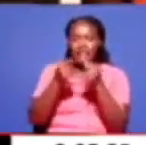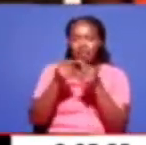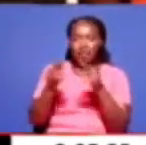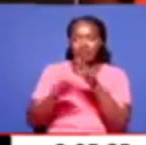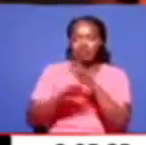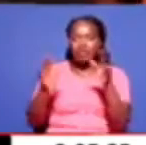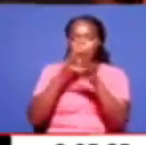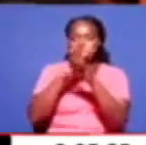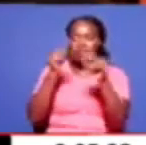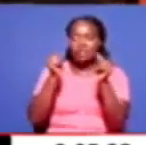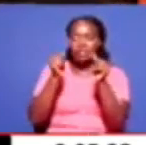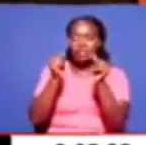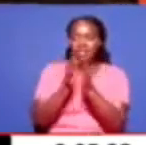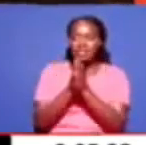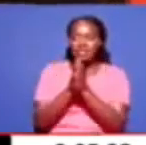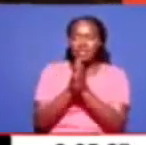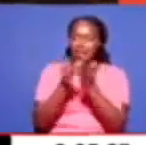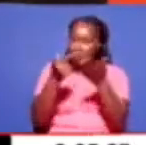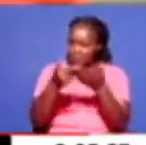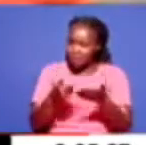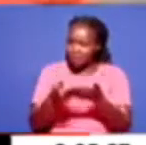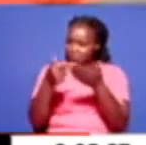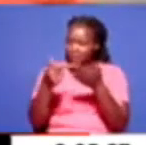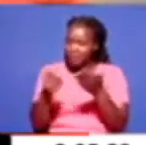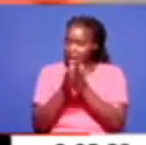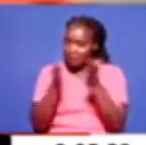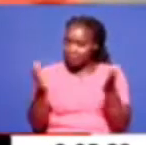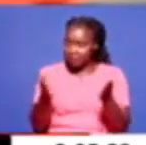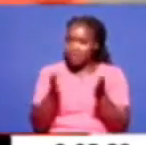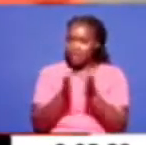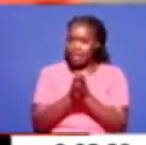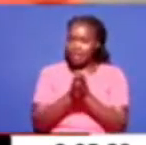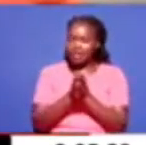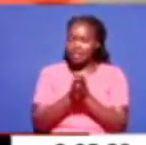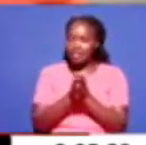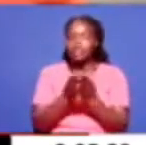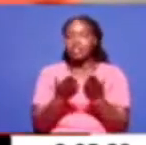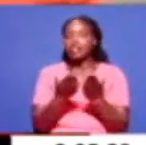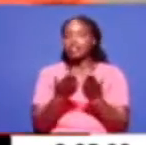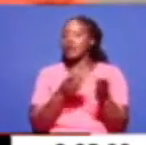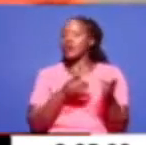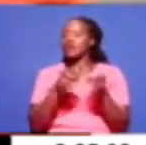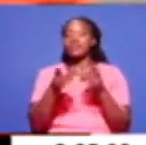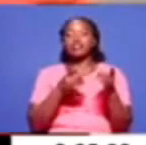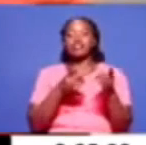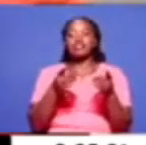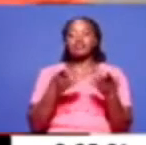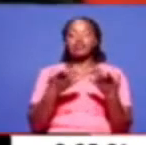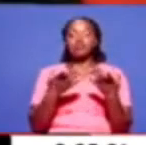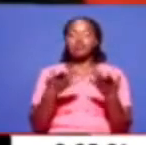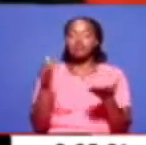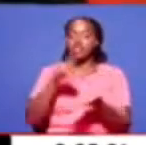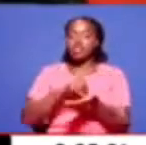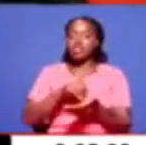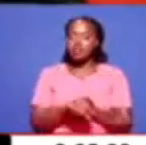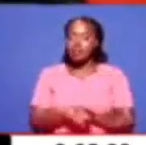has elicited a huge debate across the country and even taking political direction altogether.